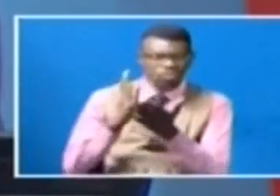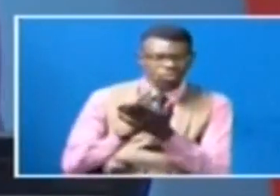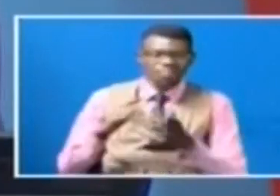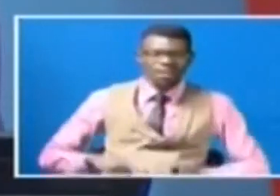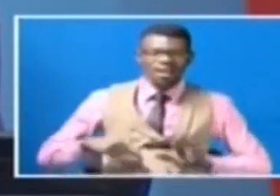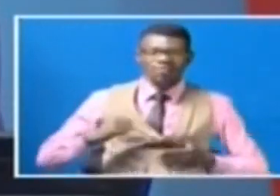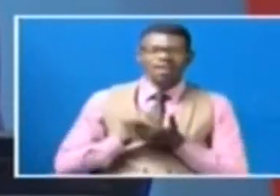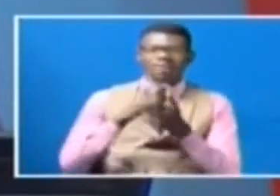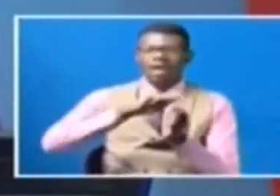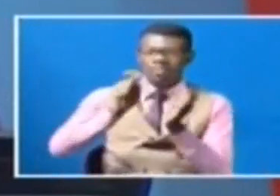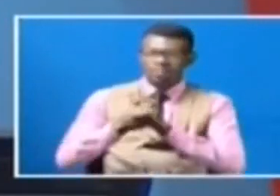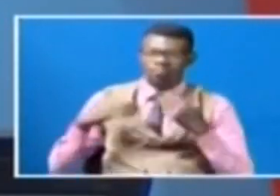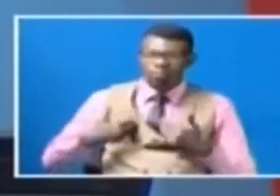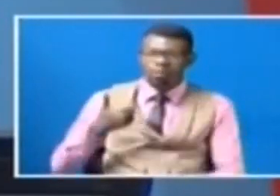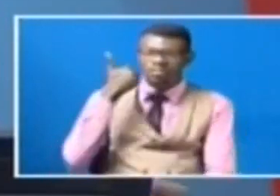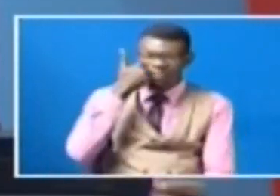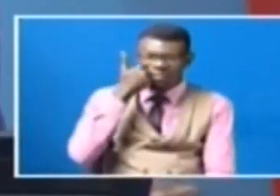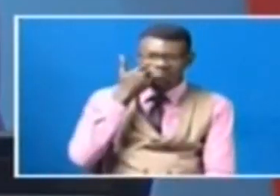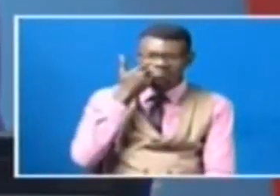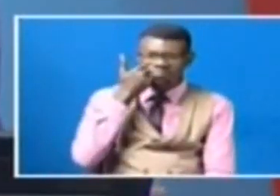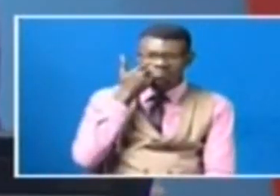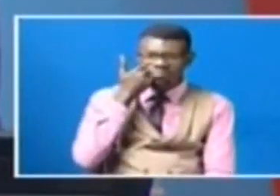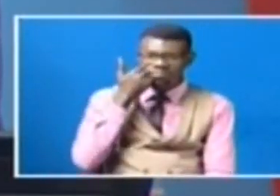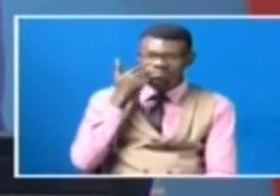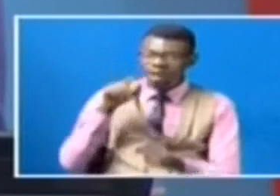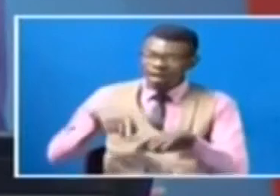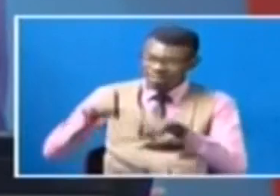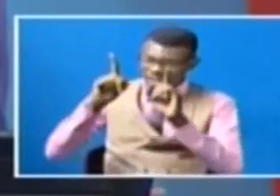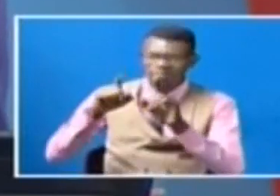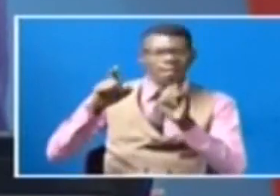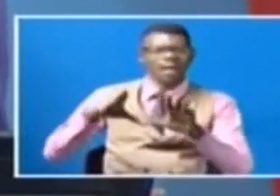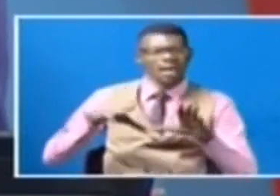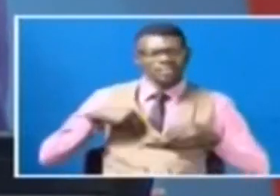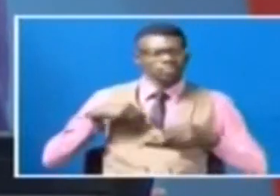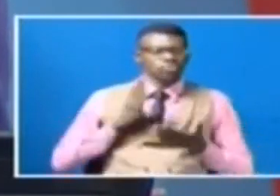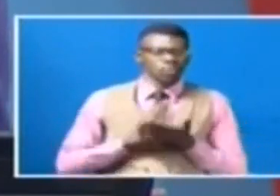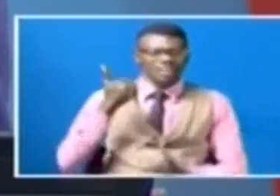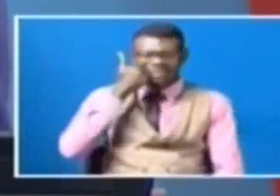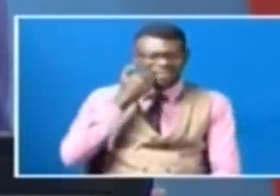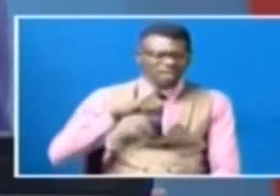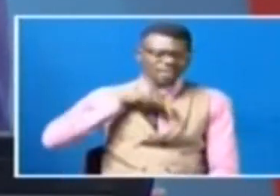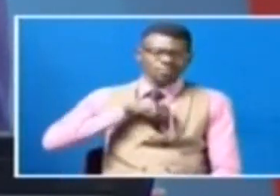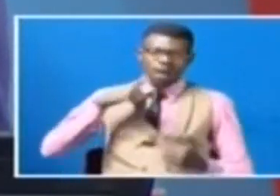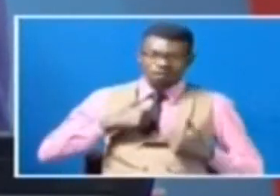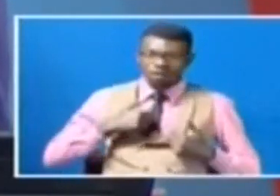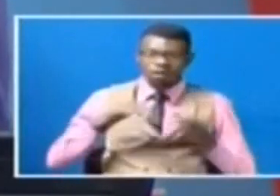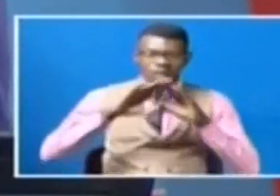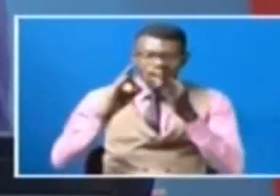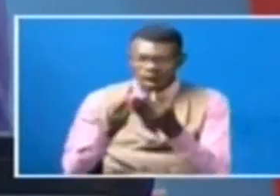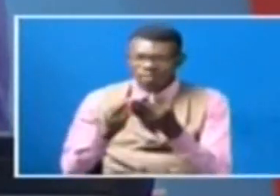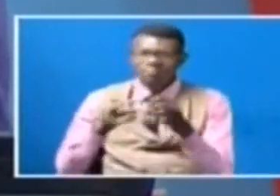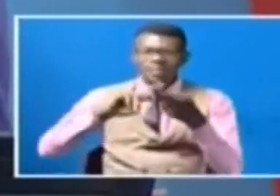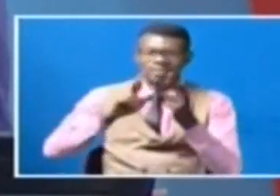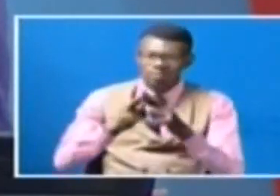patients suddenly have to cope with the realization that they have a terminal disease. It is a time when the support of family and loved ones